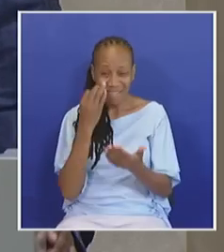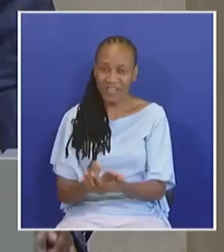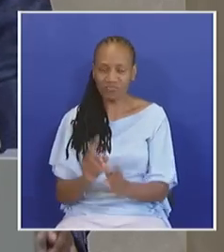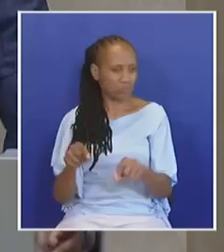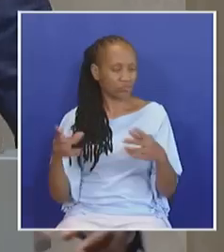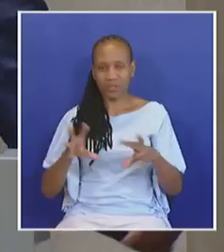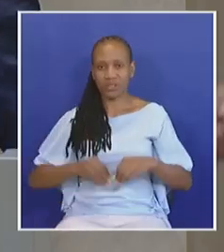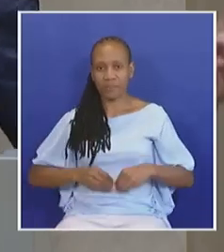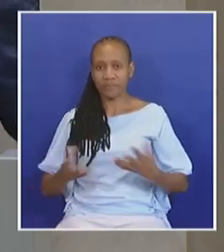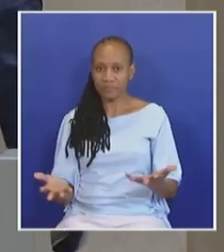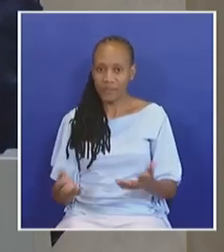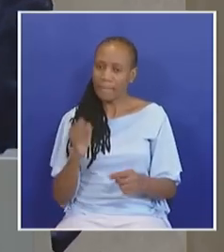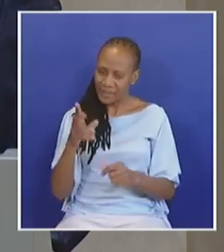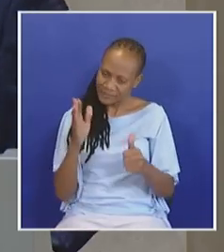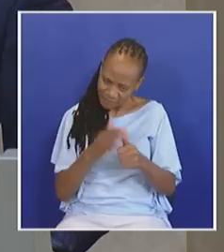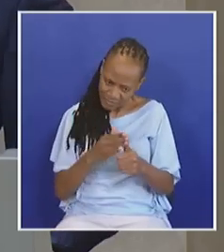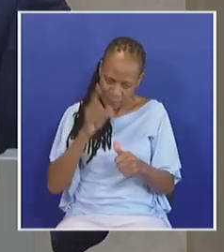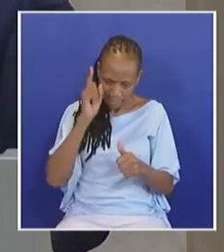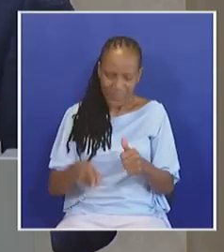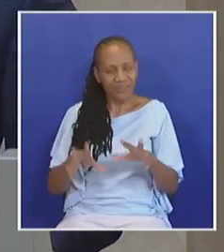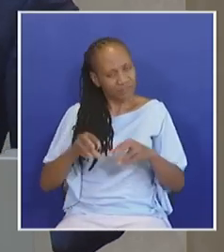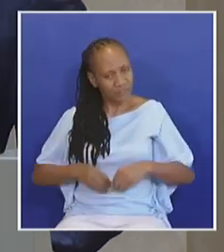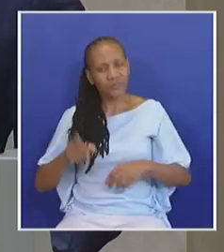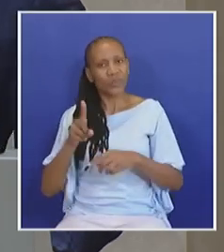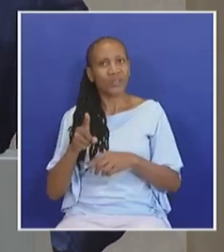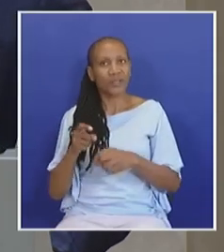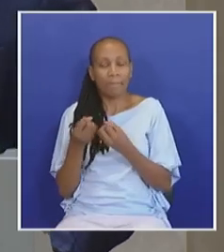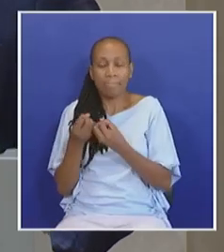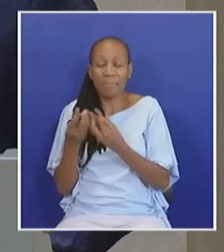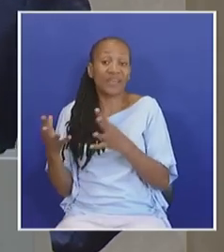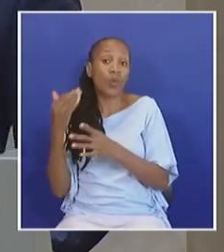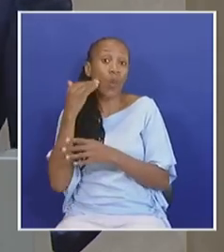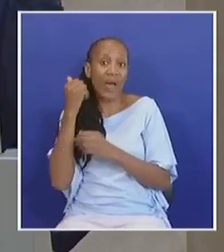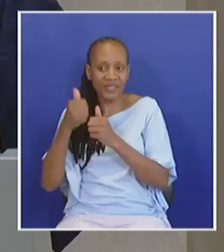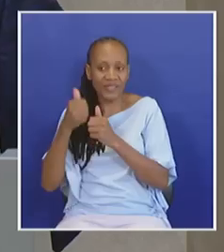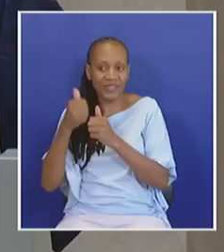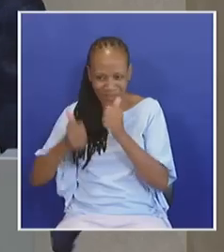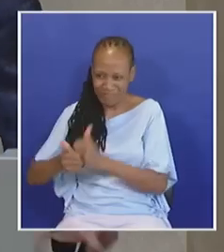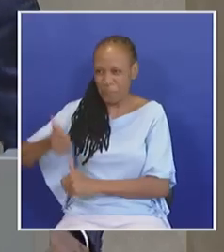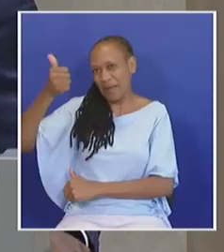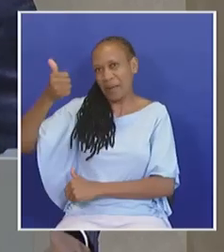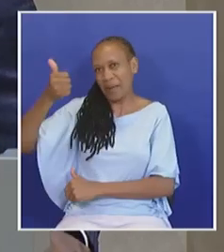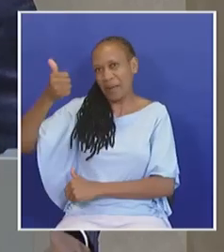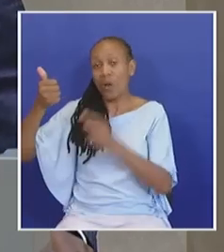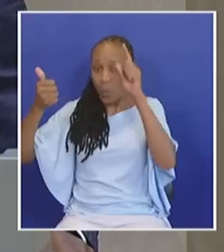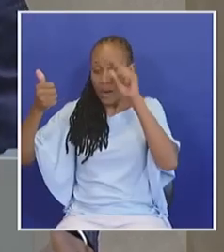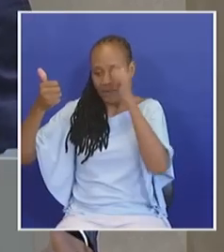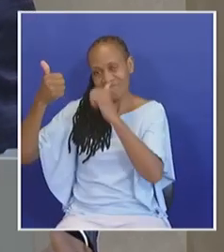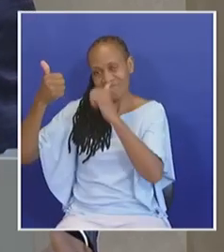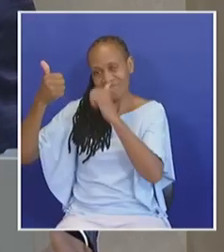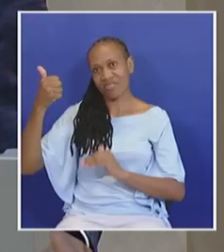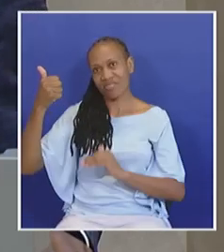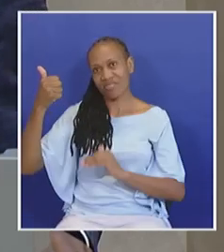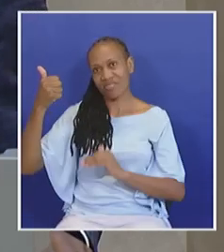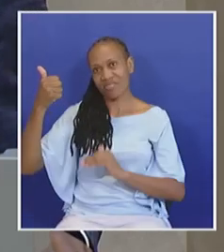in South Africa, but first we have a debunk white supremacy. Science tells us that all humans are equal.